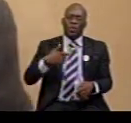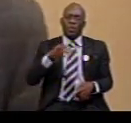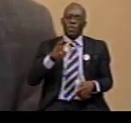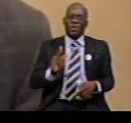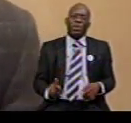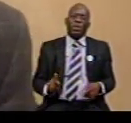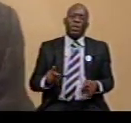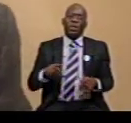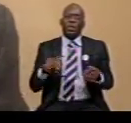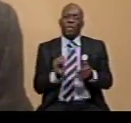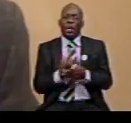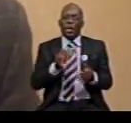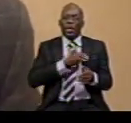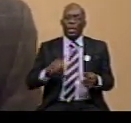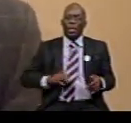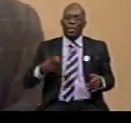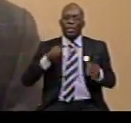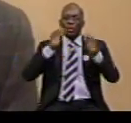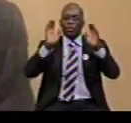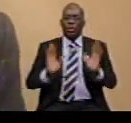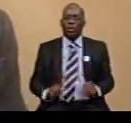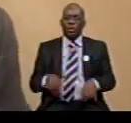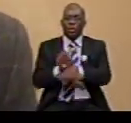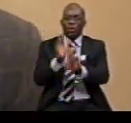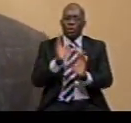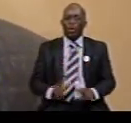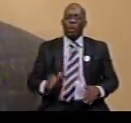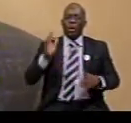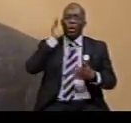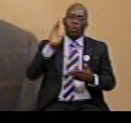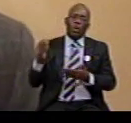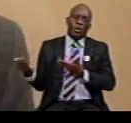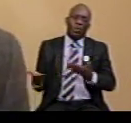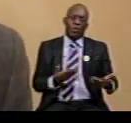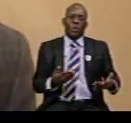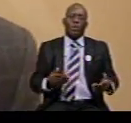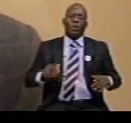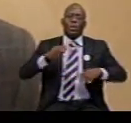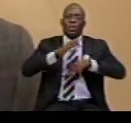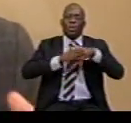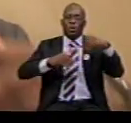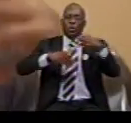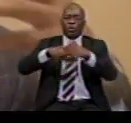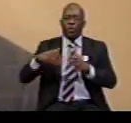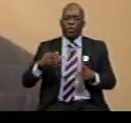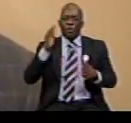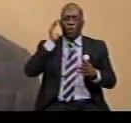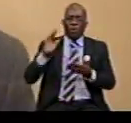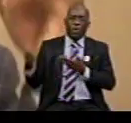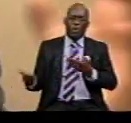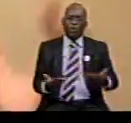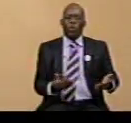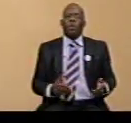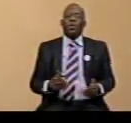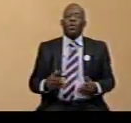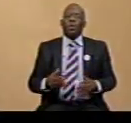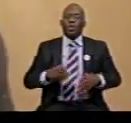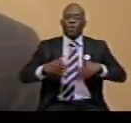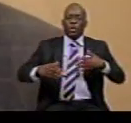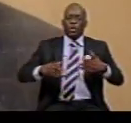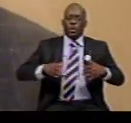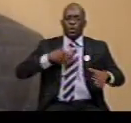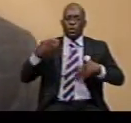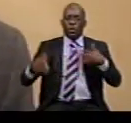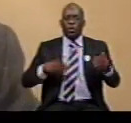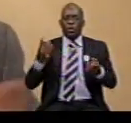worker. He will bring comfort. He will bring succor. He will bring fresh grace. He will bring joy to the persecuted